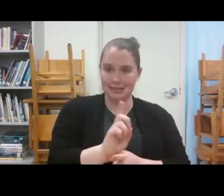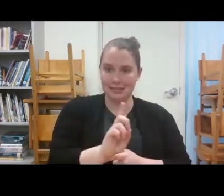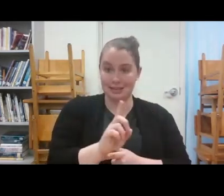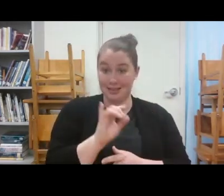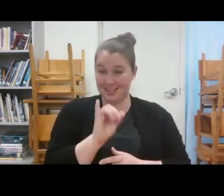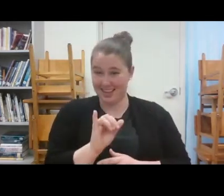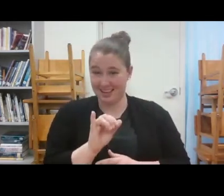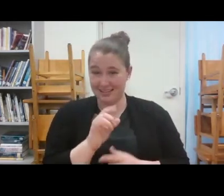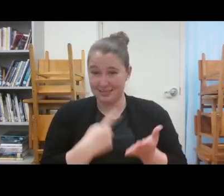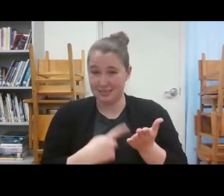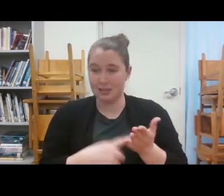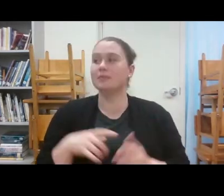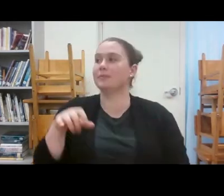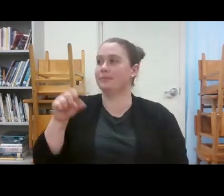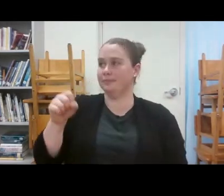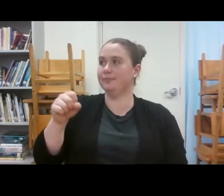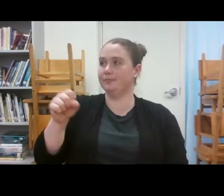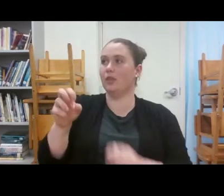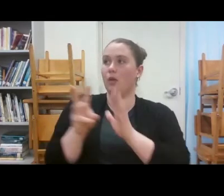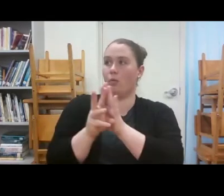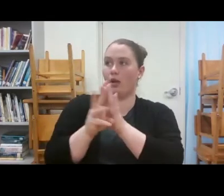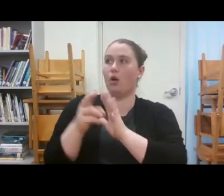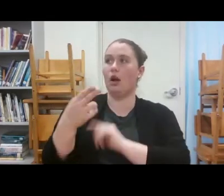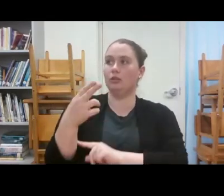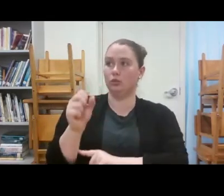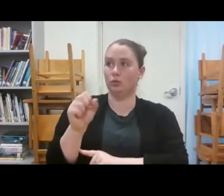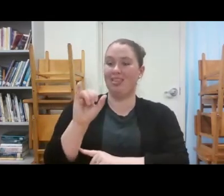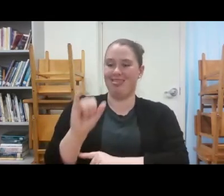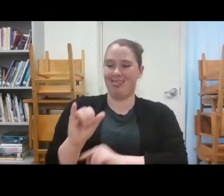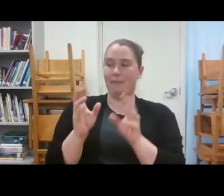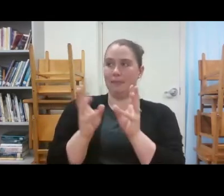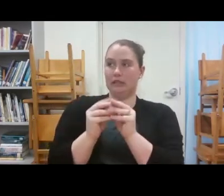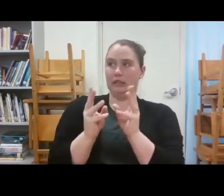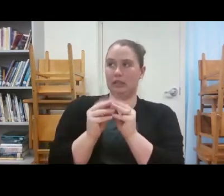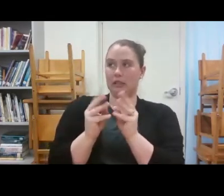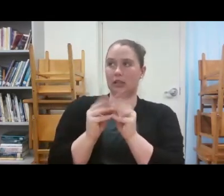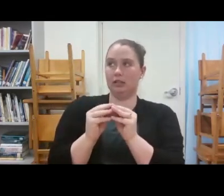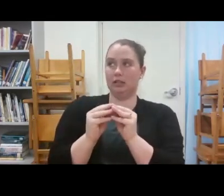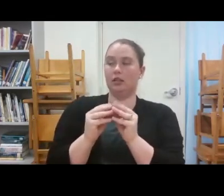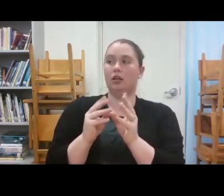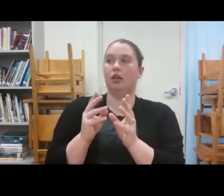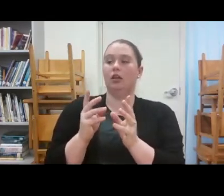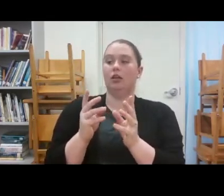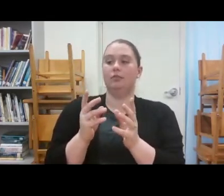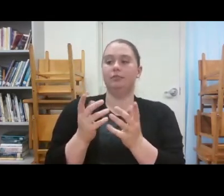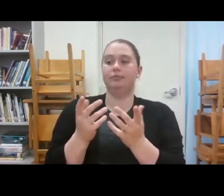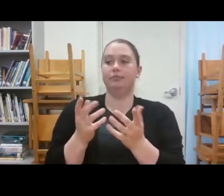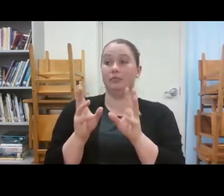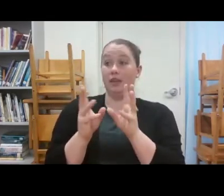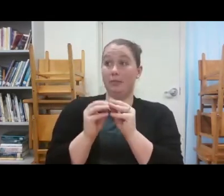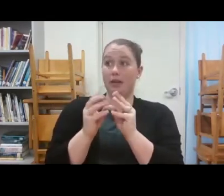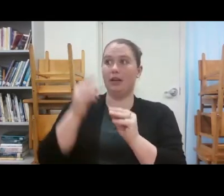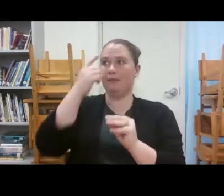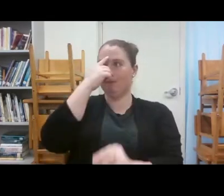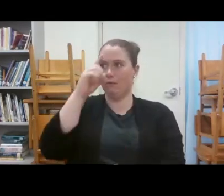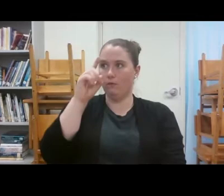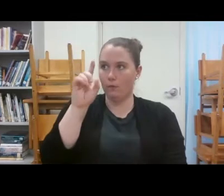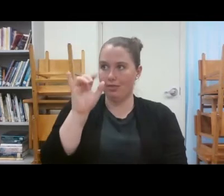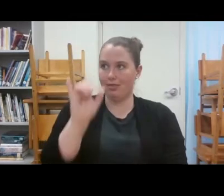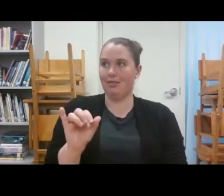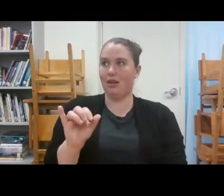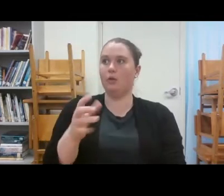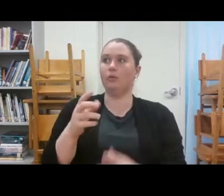ma'am. In the Waco High School meeting, well, it was meeting 4. We started out with a few